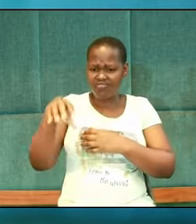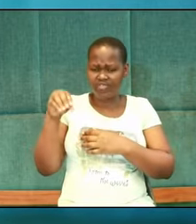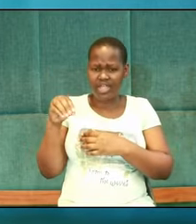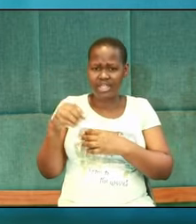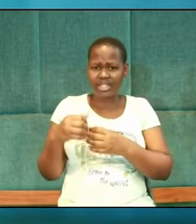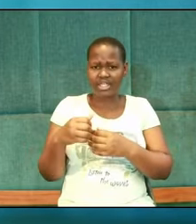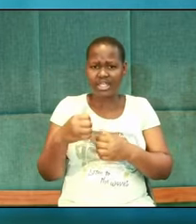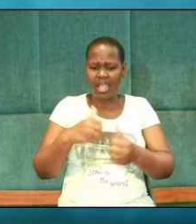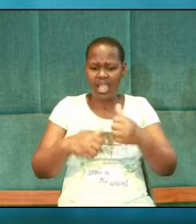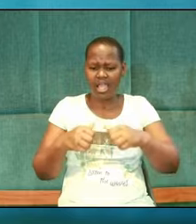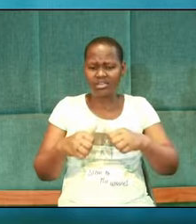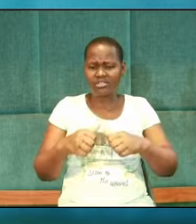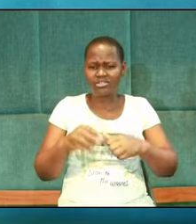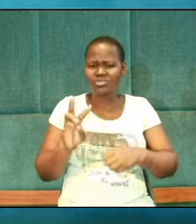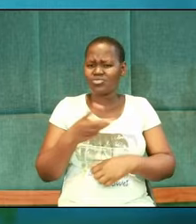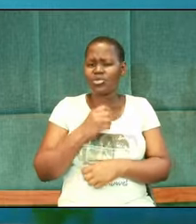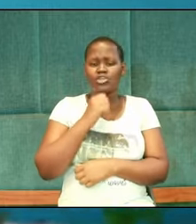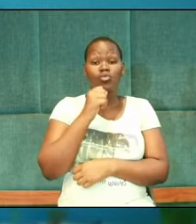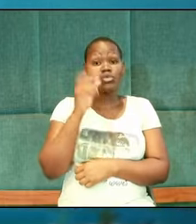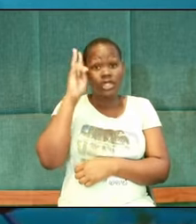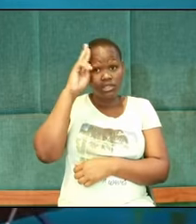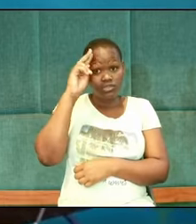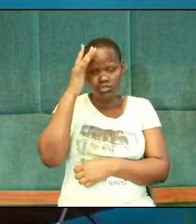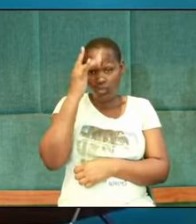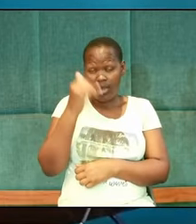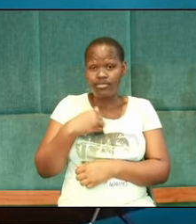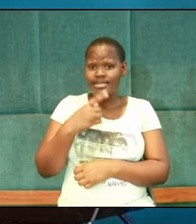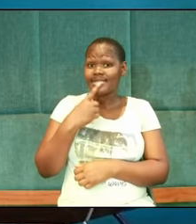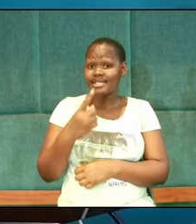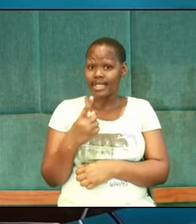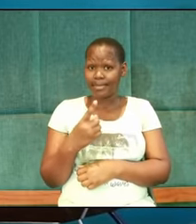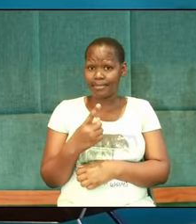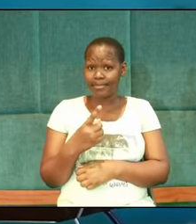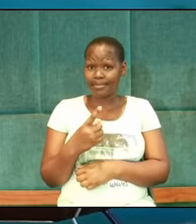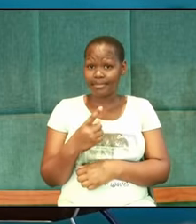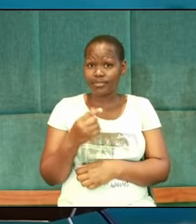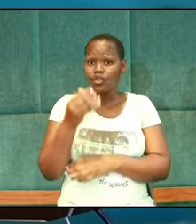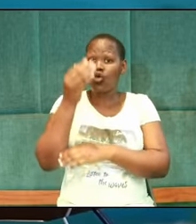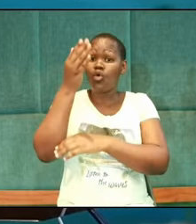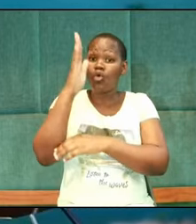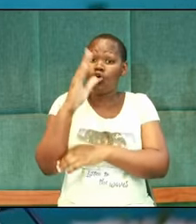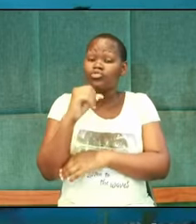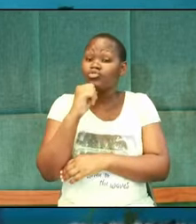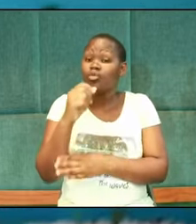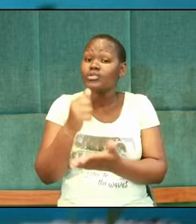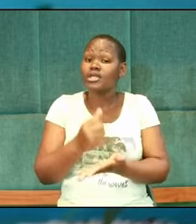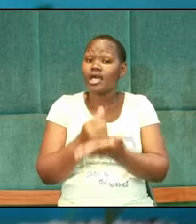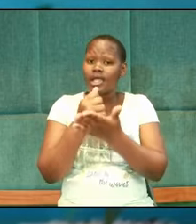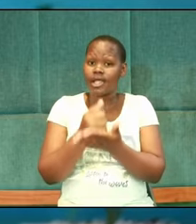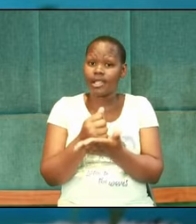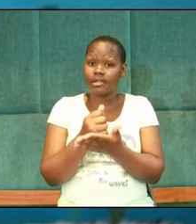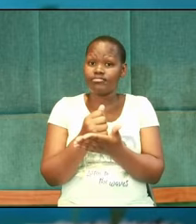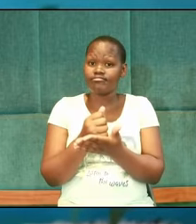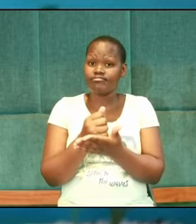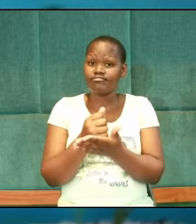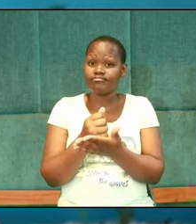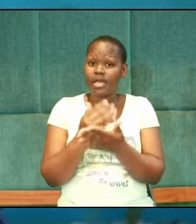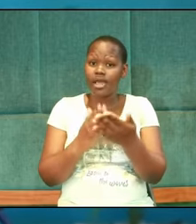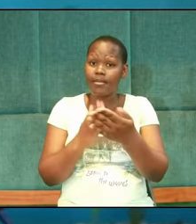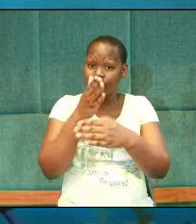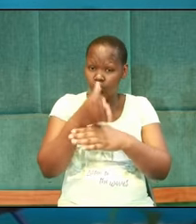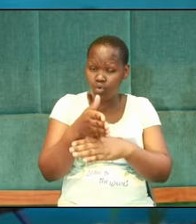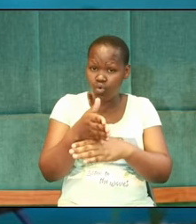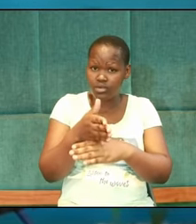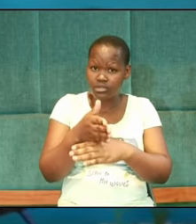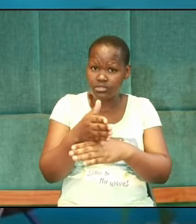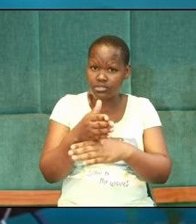are not. The reason why I'm saying this is God cannot help beyond the knowledge of the truth